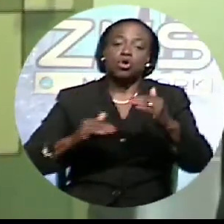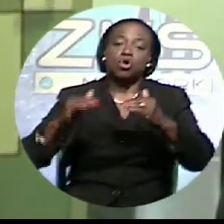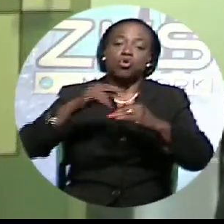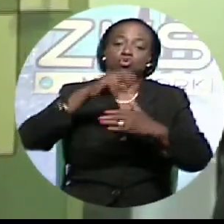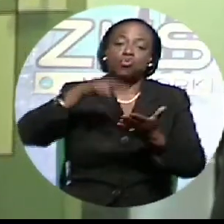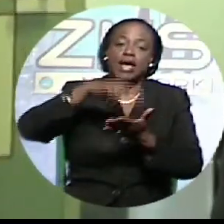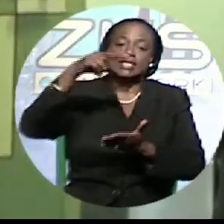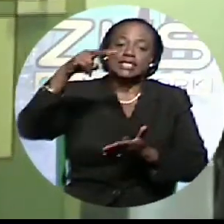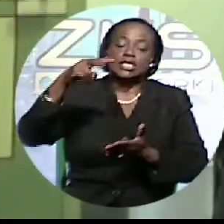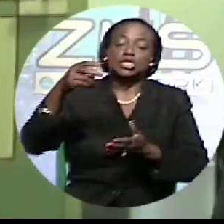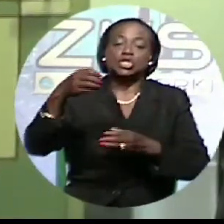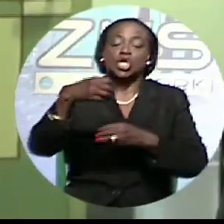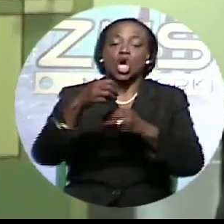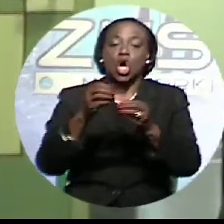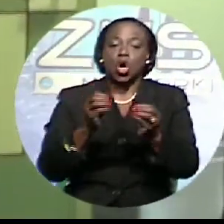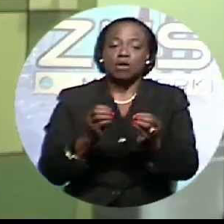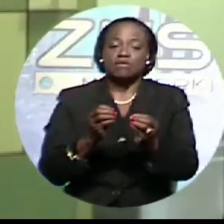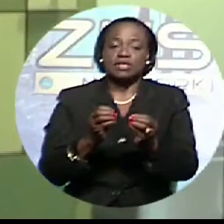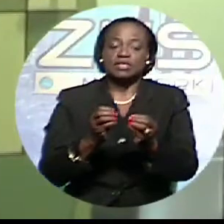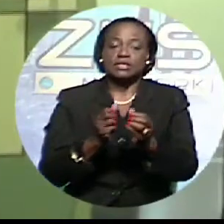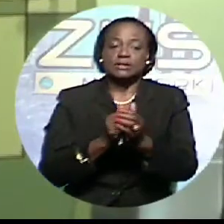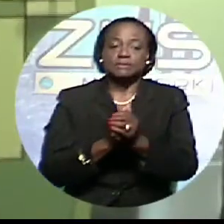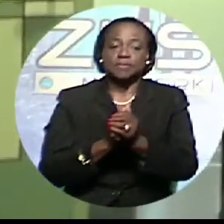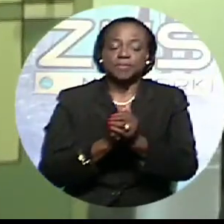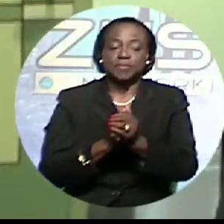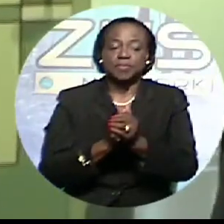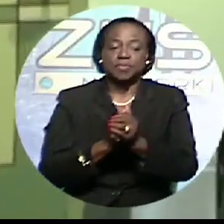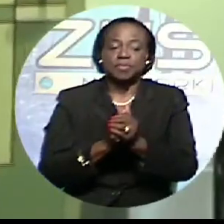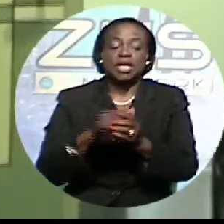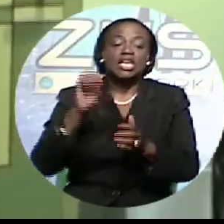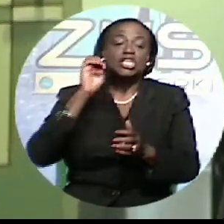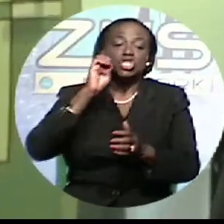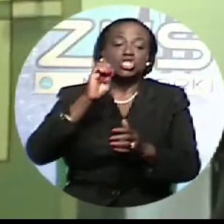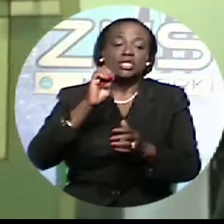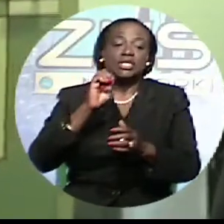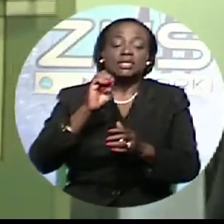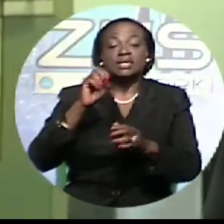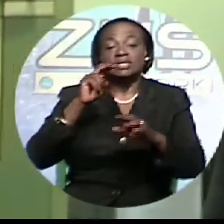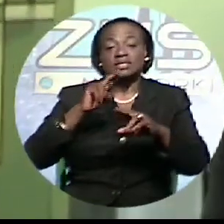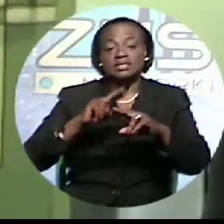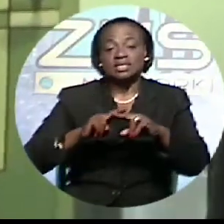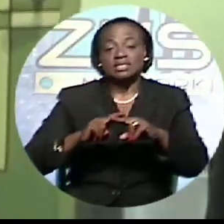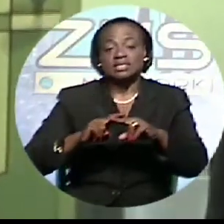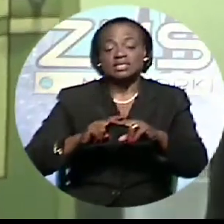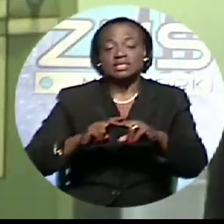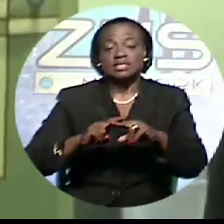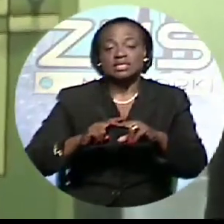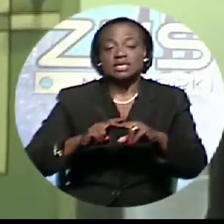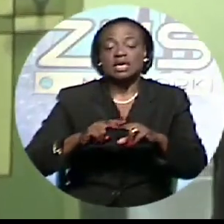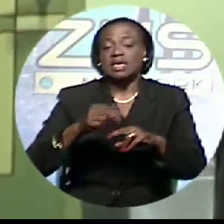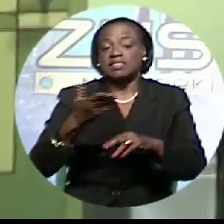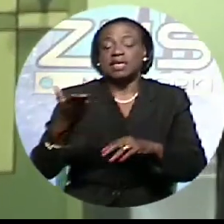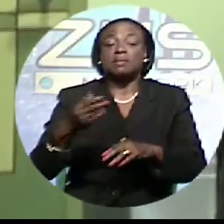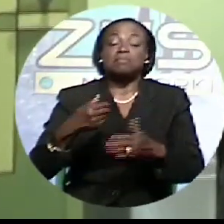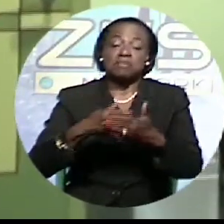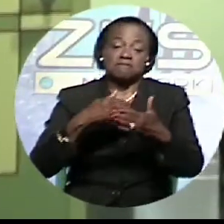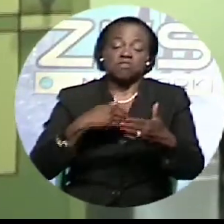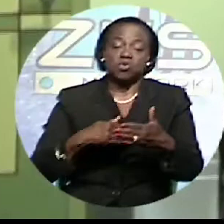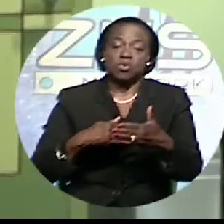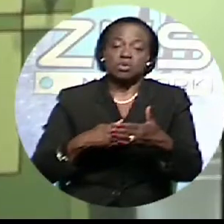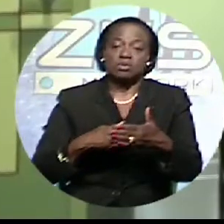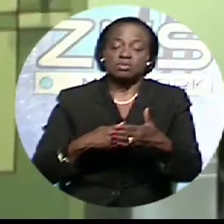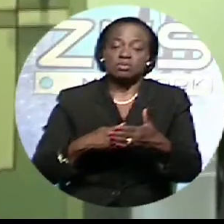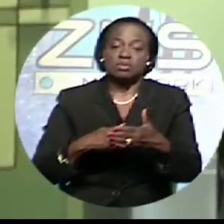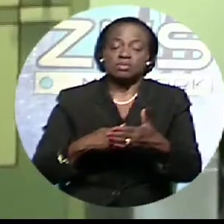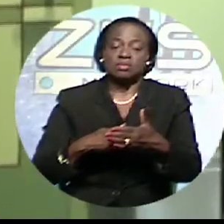bring enriching the mix. She sits in there before now. She now sits as a full minister, and so I think it's going to